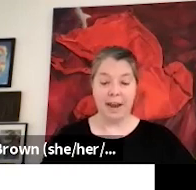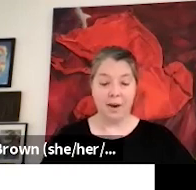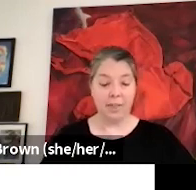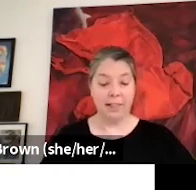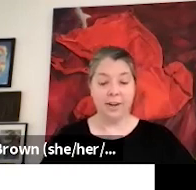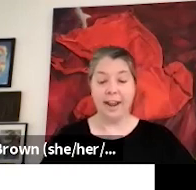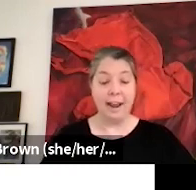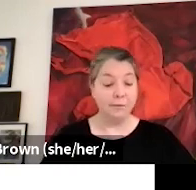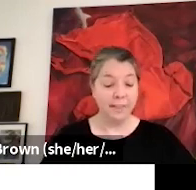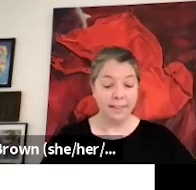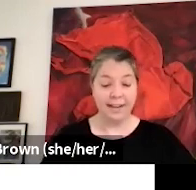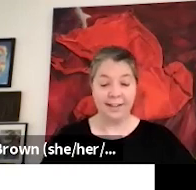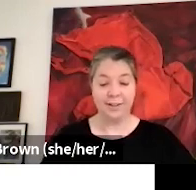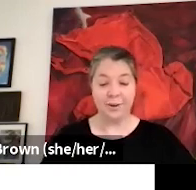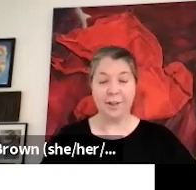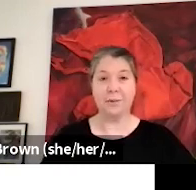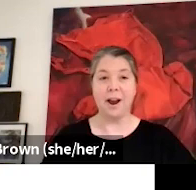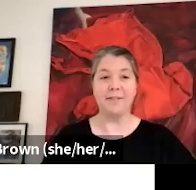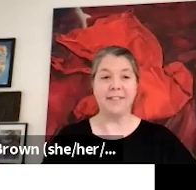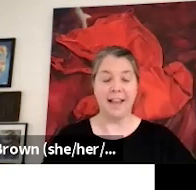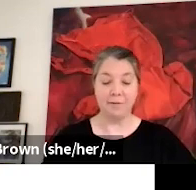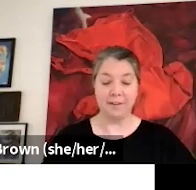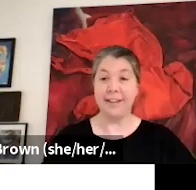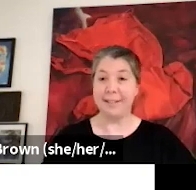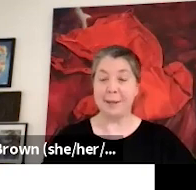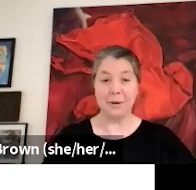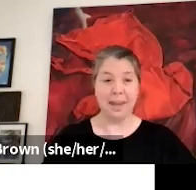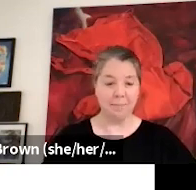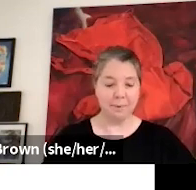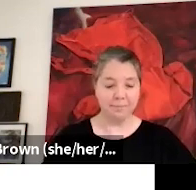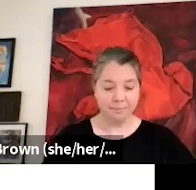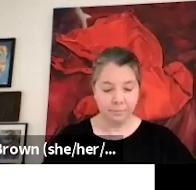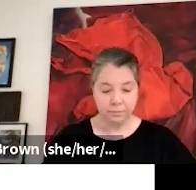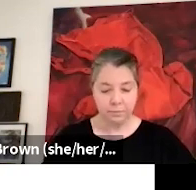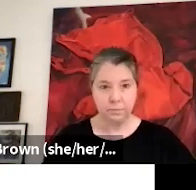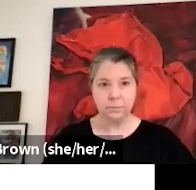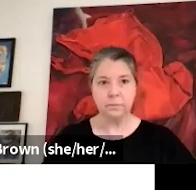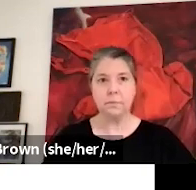about how they learned everything they need to know to thrive in life at summer camp.